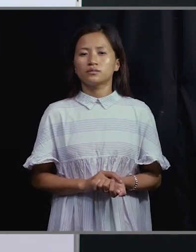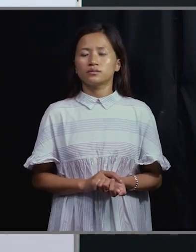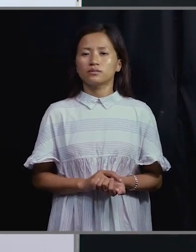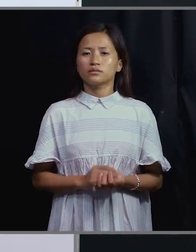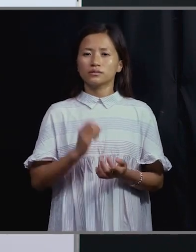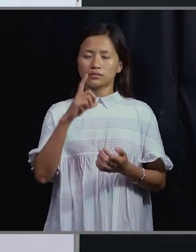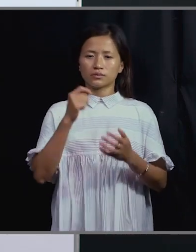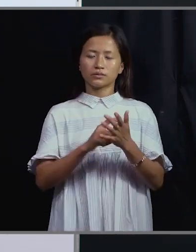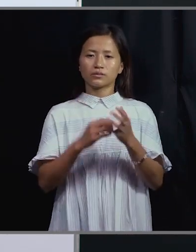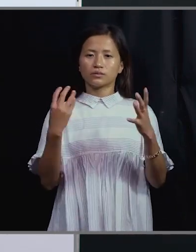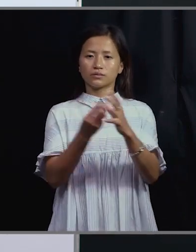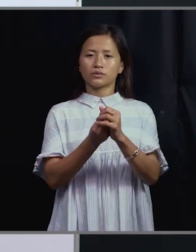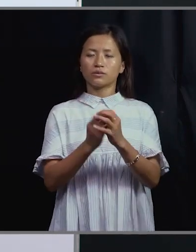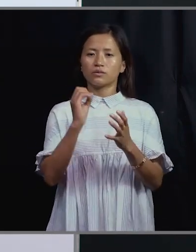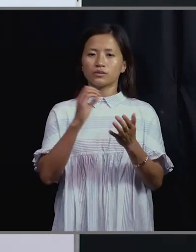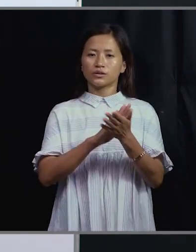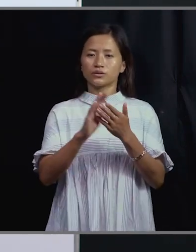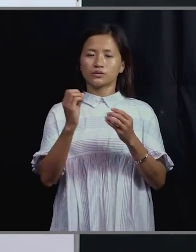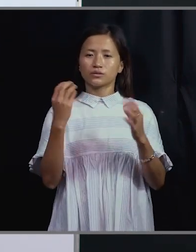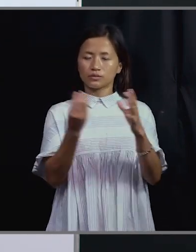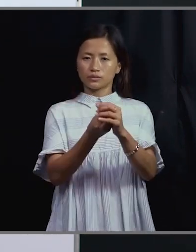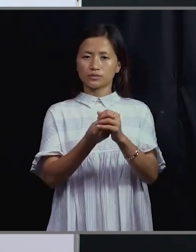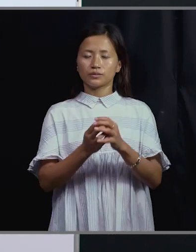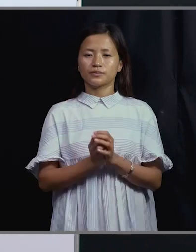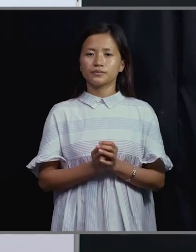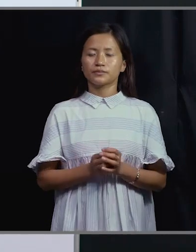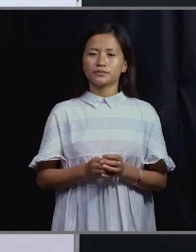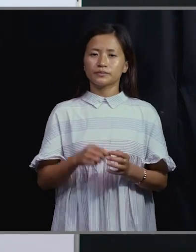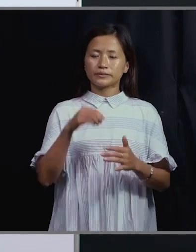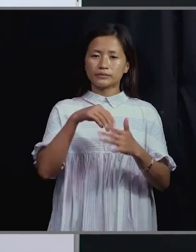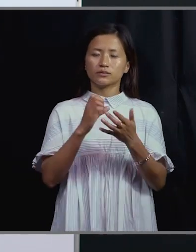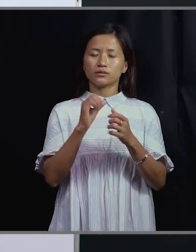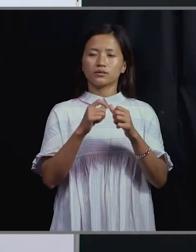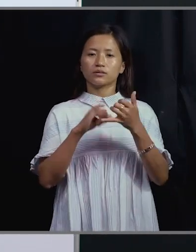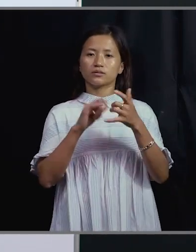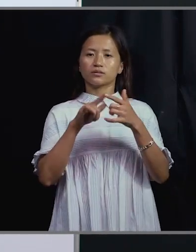Cl group will be replaced by OH group, but in this case,